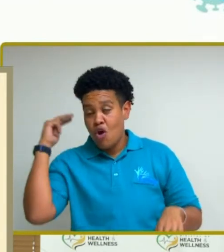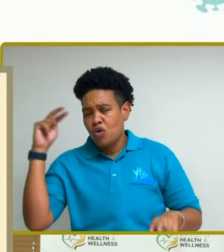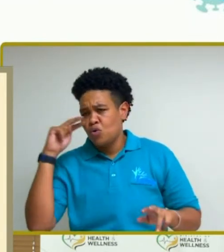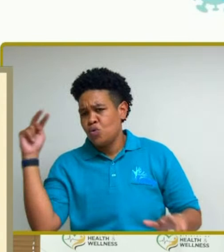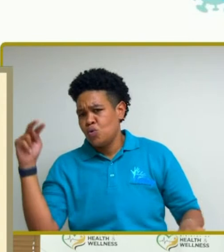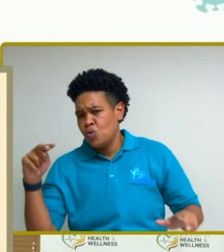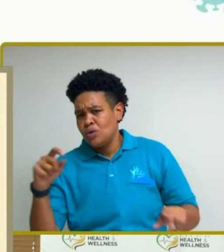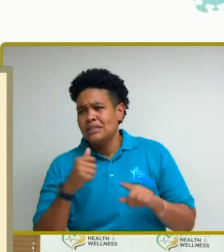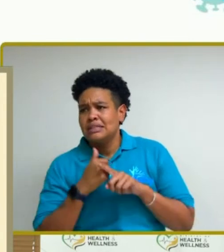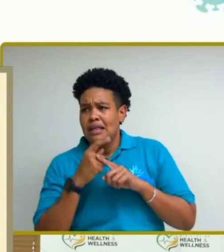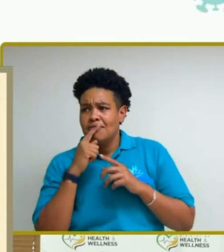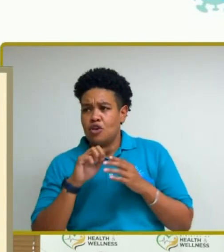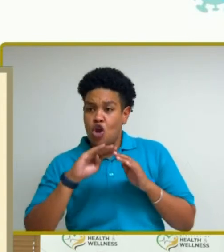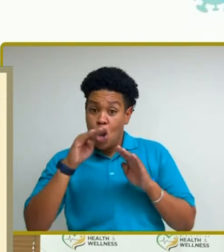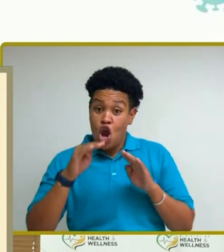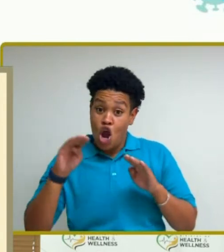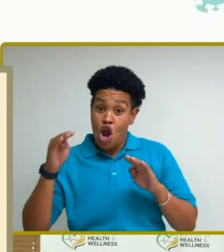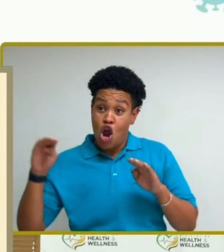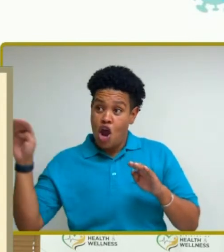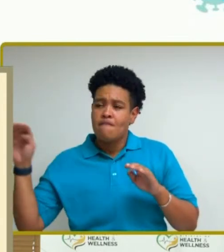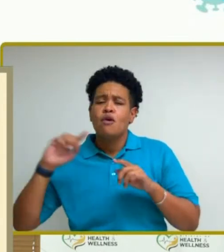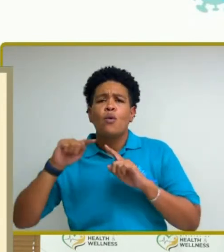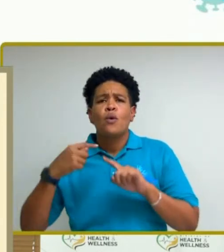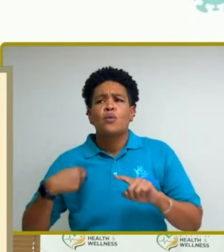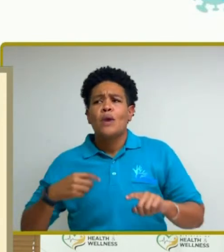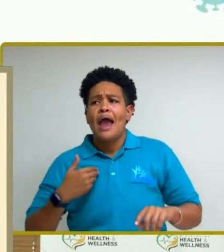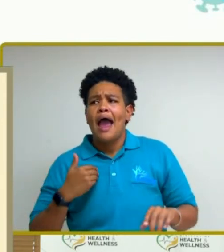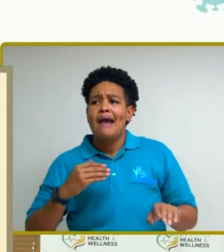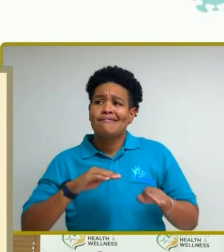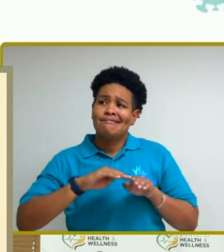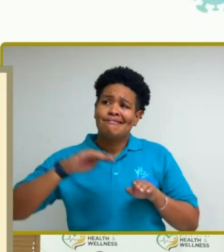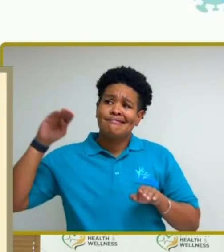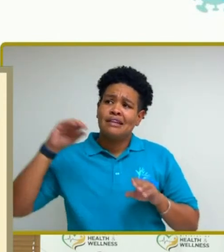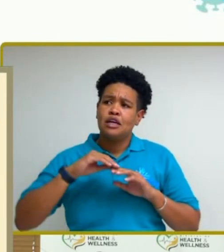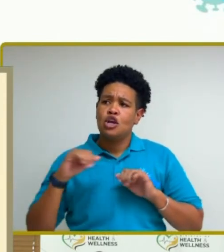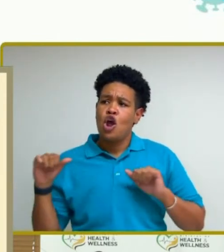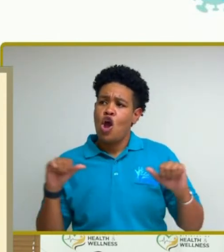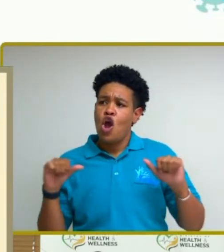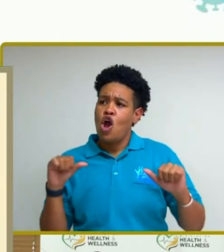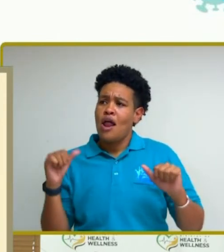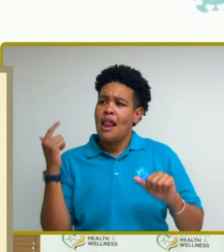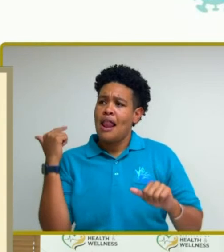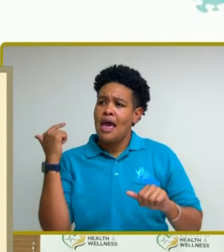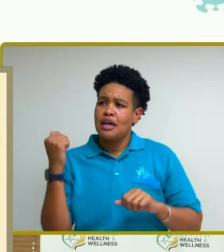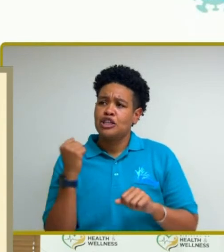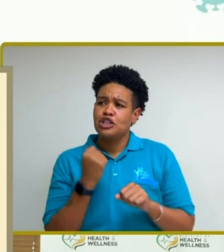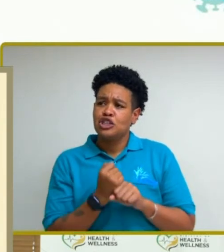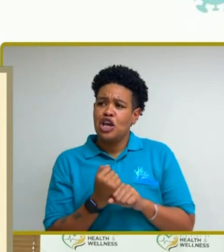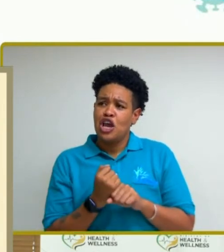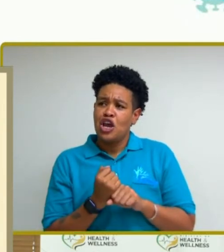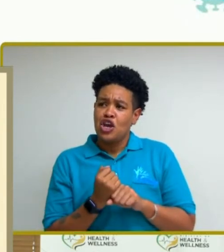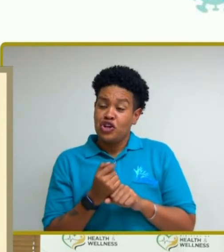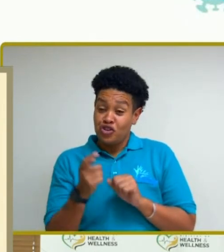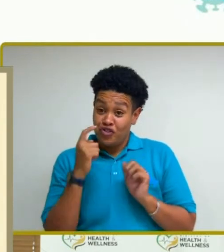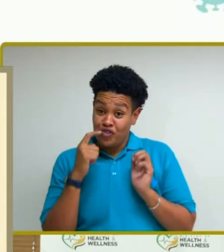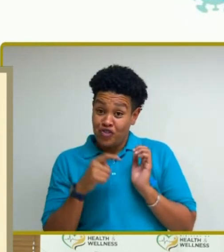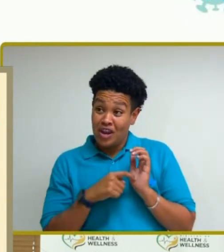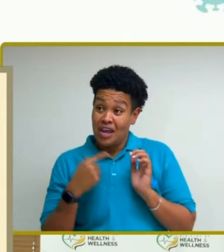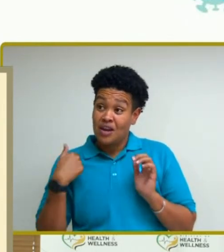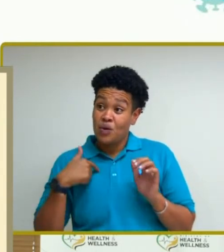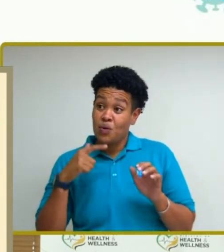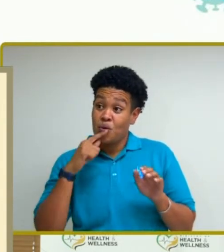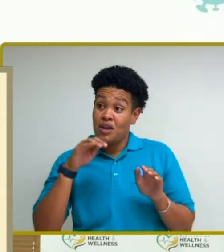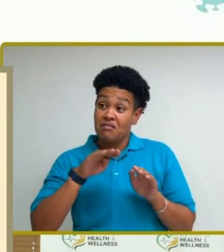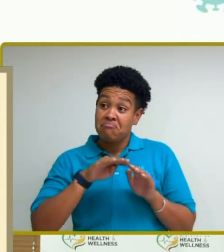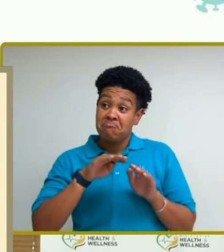the curve, when we had a peak in August last year, you would recognize that we were at a